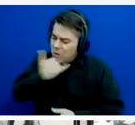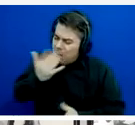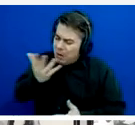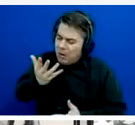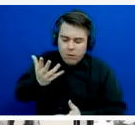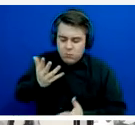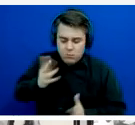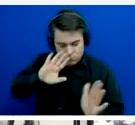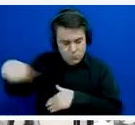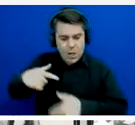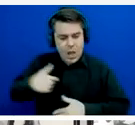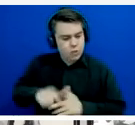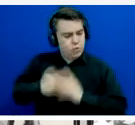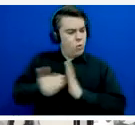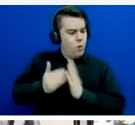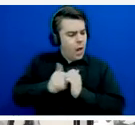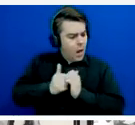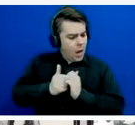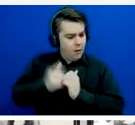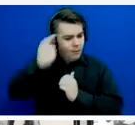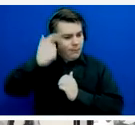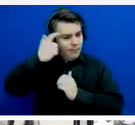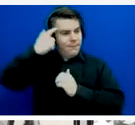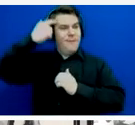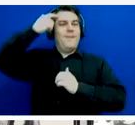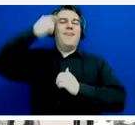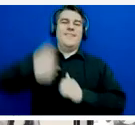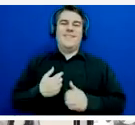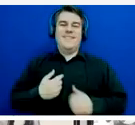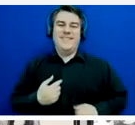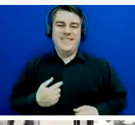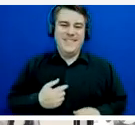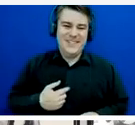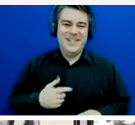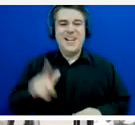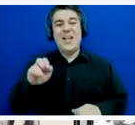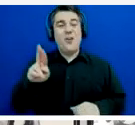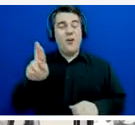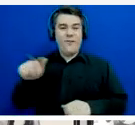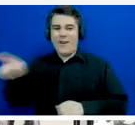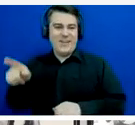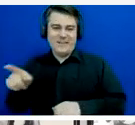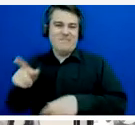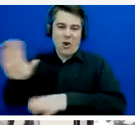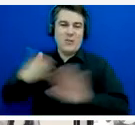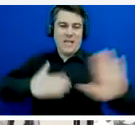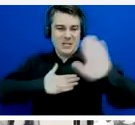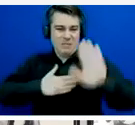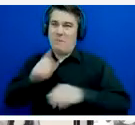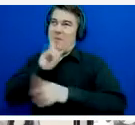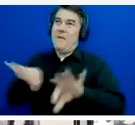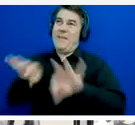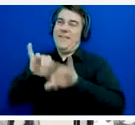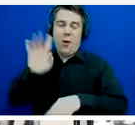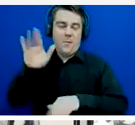again? Yes. So I hope this has been helpful. I apologize. Lenora's testimony made the whole call worth it. So I hope you were